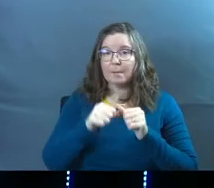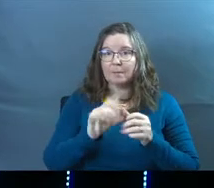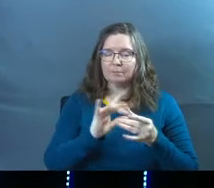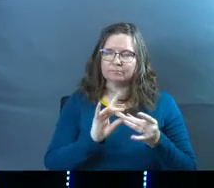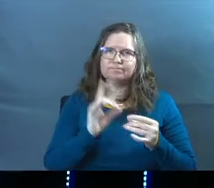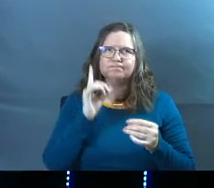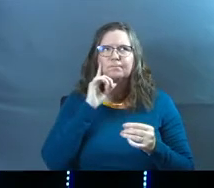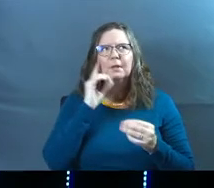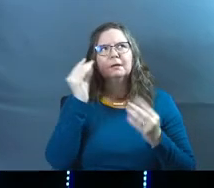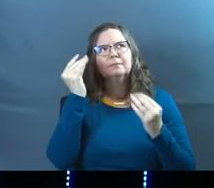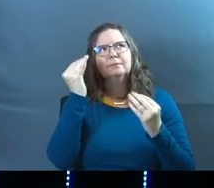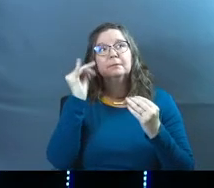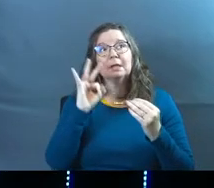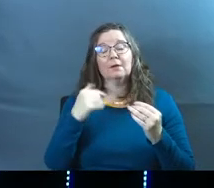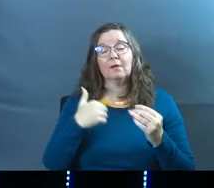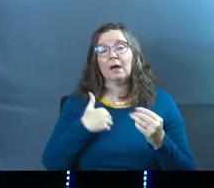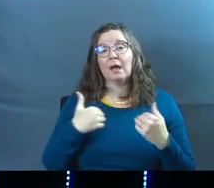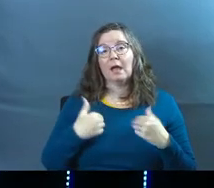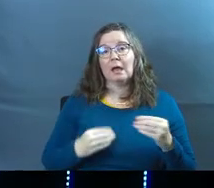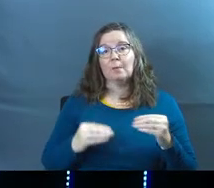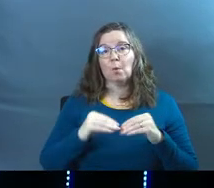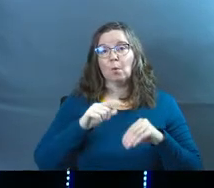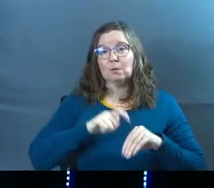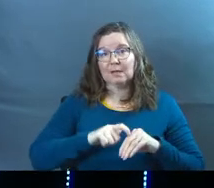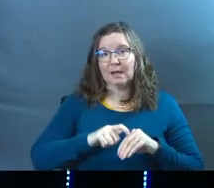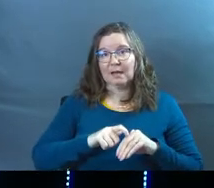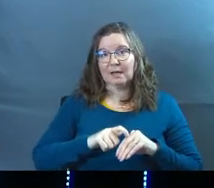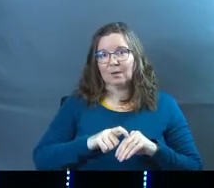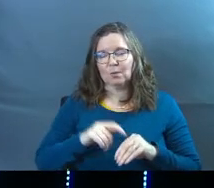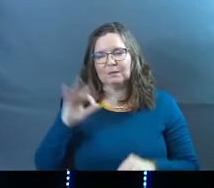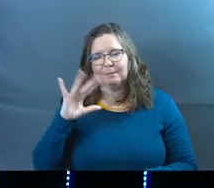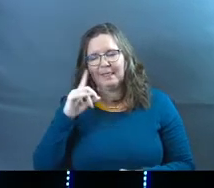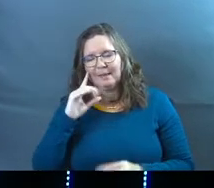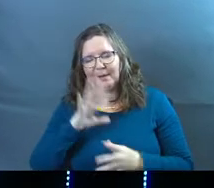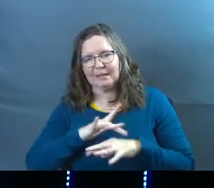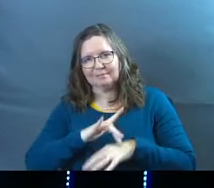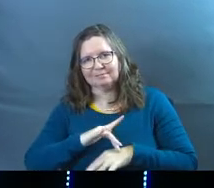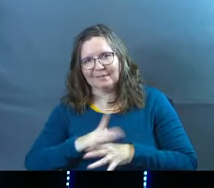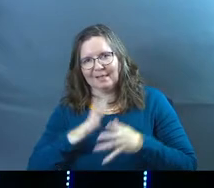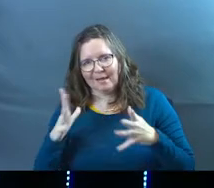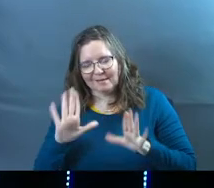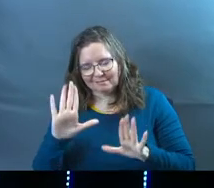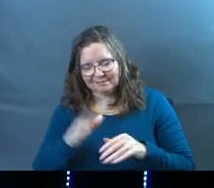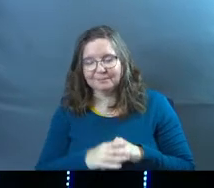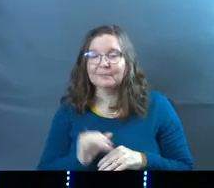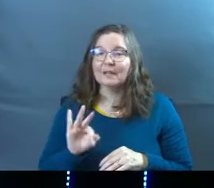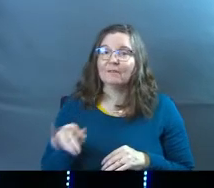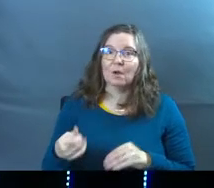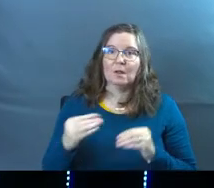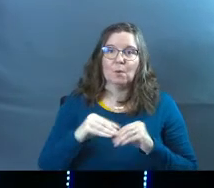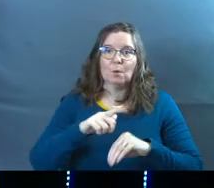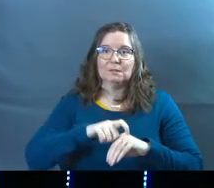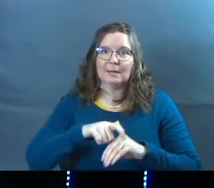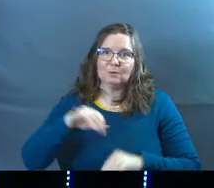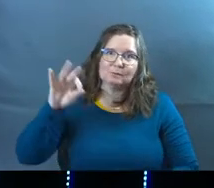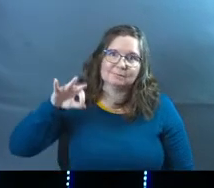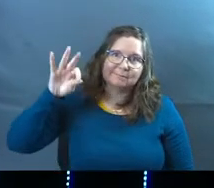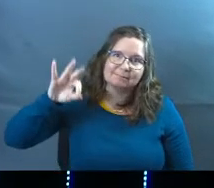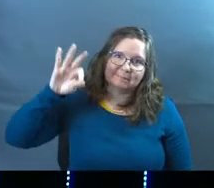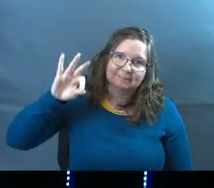and just thinking, you know, if I had more time, which is pastors think about this a lot, by the way, if I only had more time to